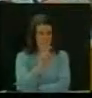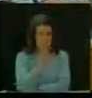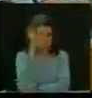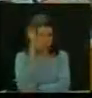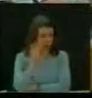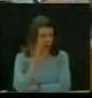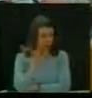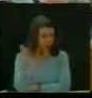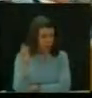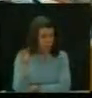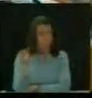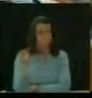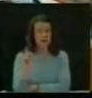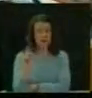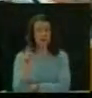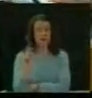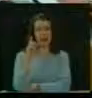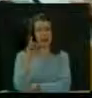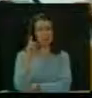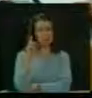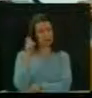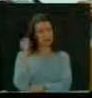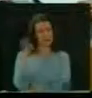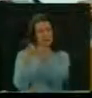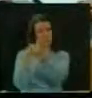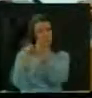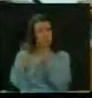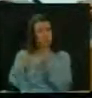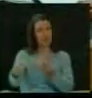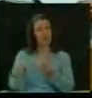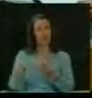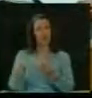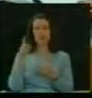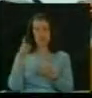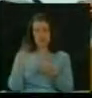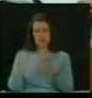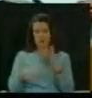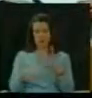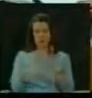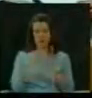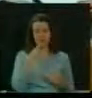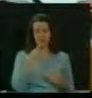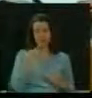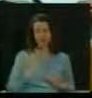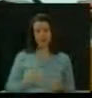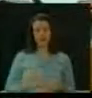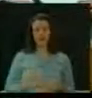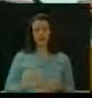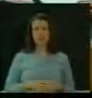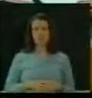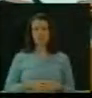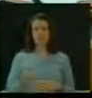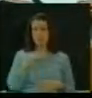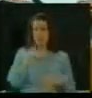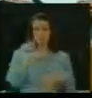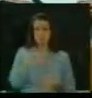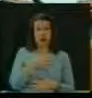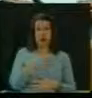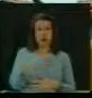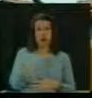other people, and I think we need to stand by them and do what it says. I'm not afraid of it.